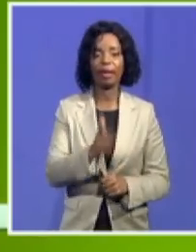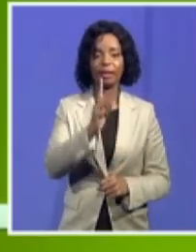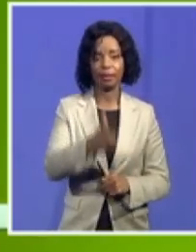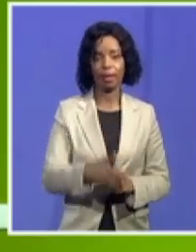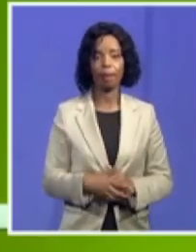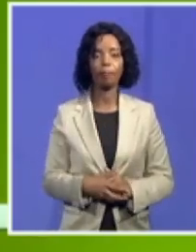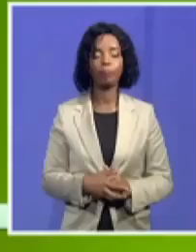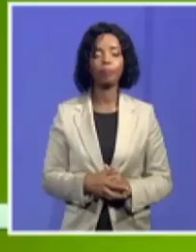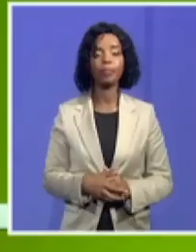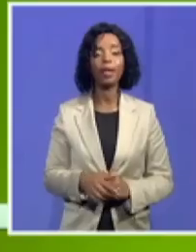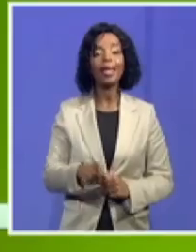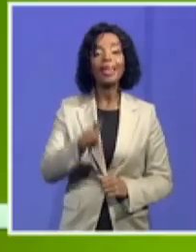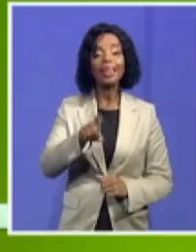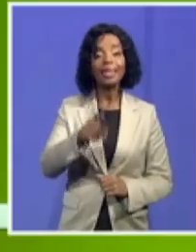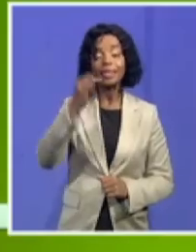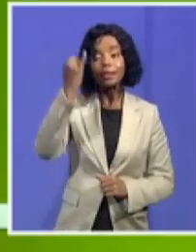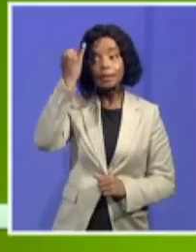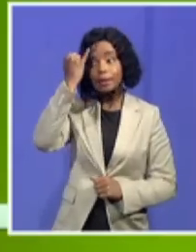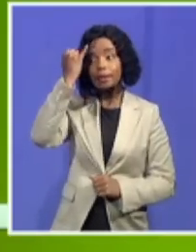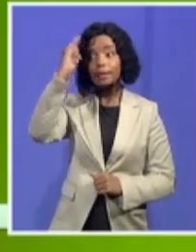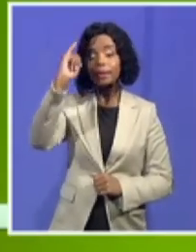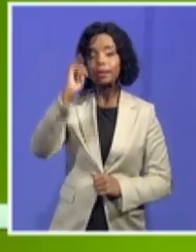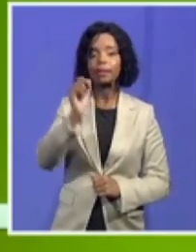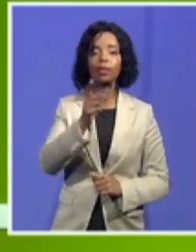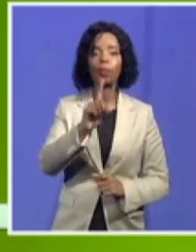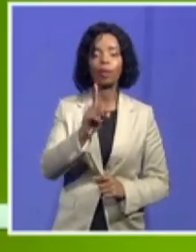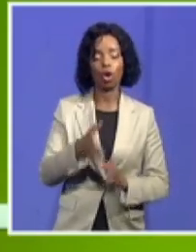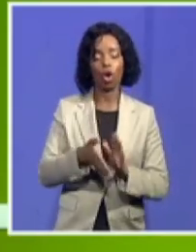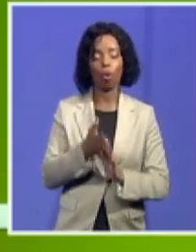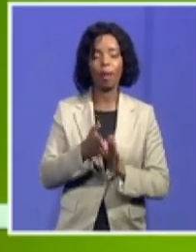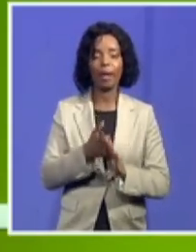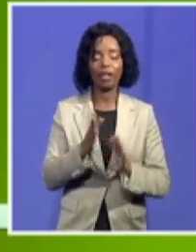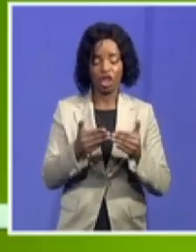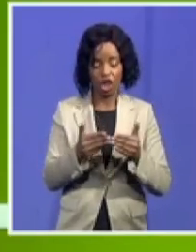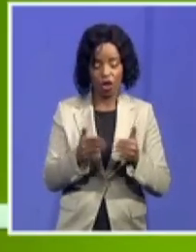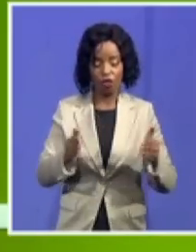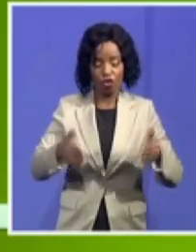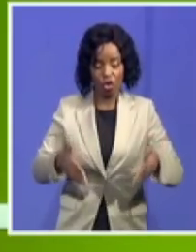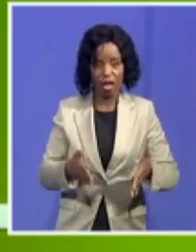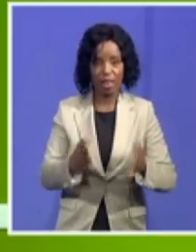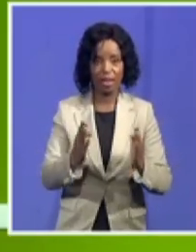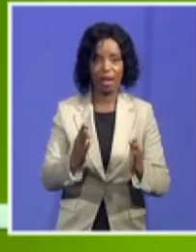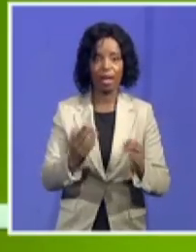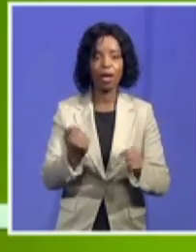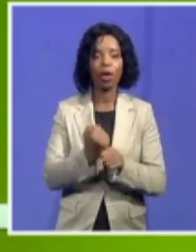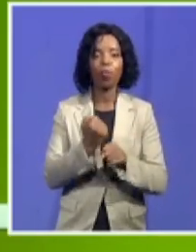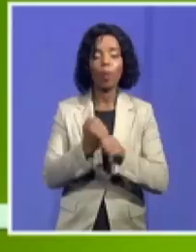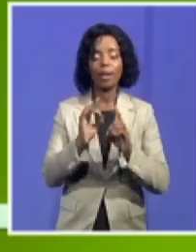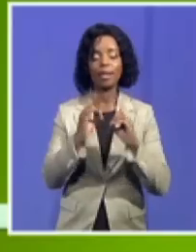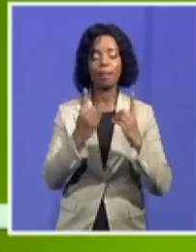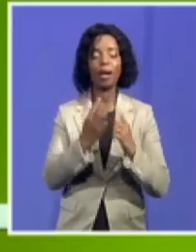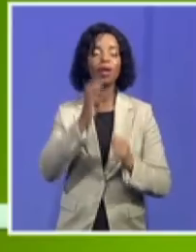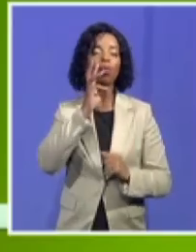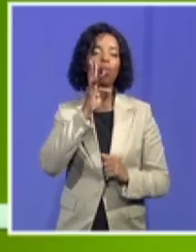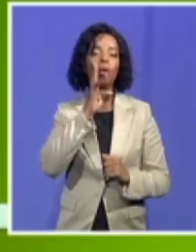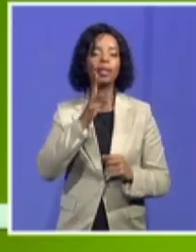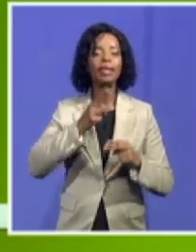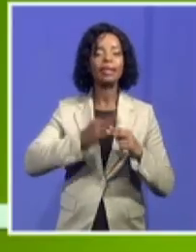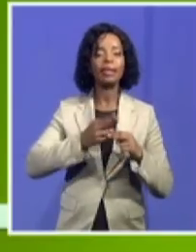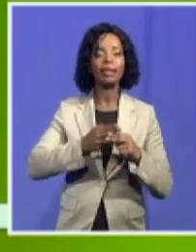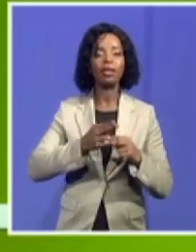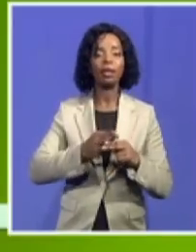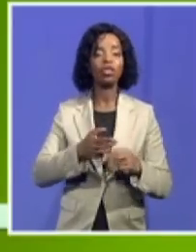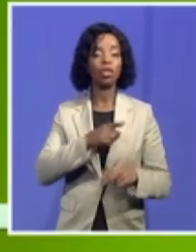we call Operation Vulindlela, is working with the Department of Water and Sanitation to implement a